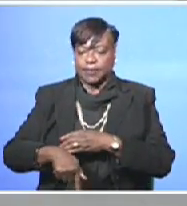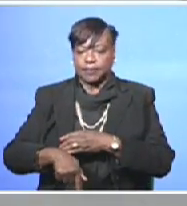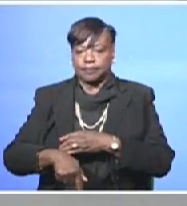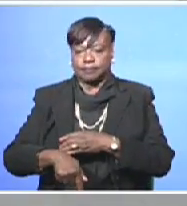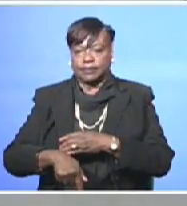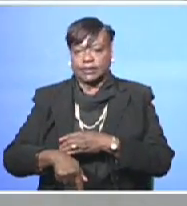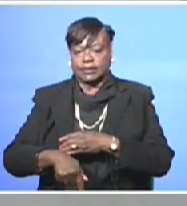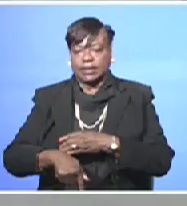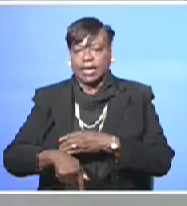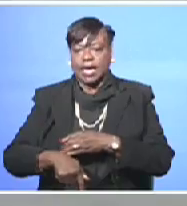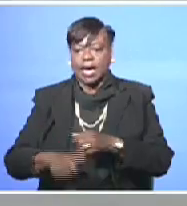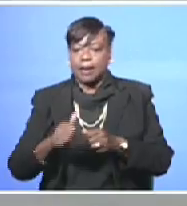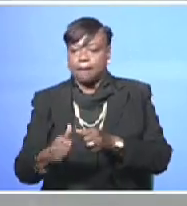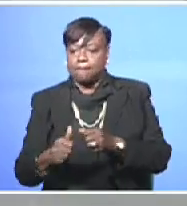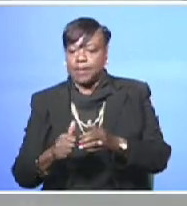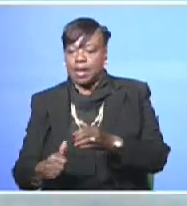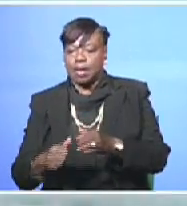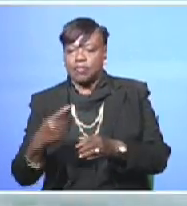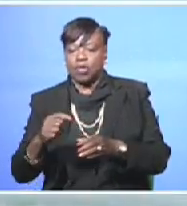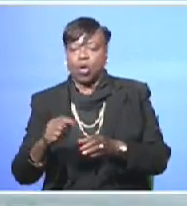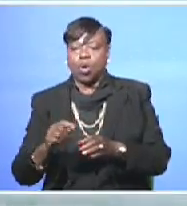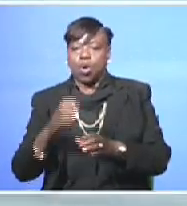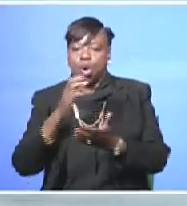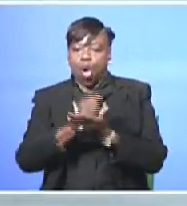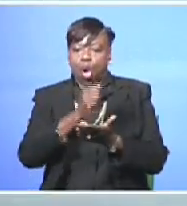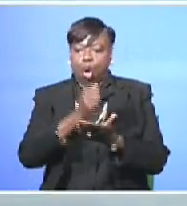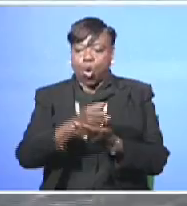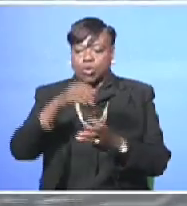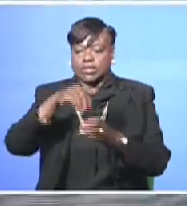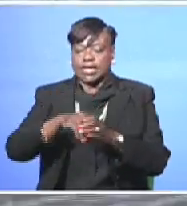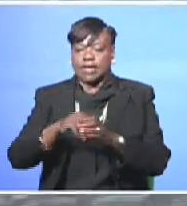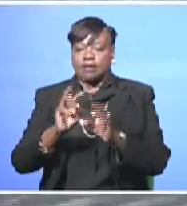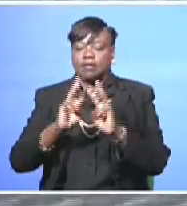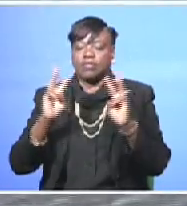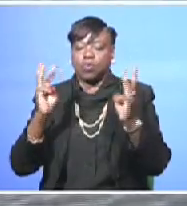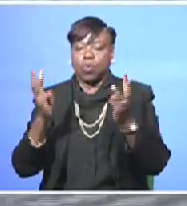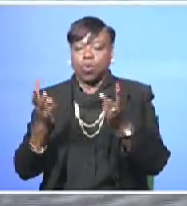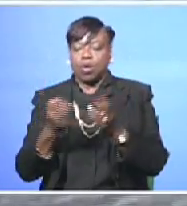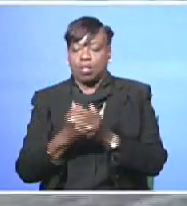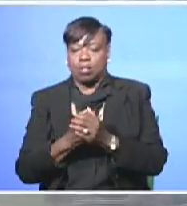of plug the holes in the wall to stop fill being washed out.